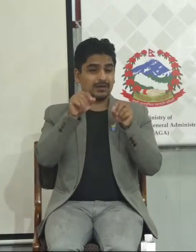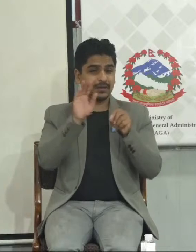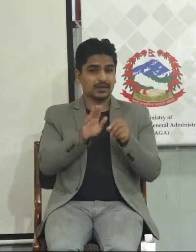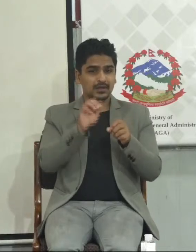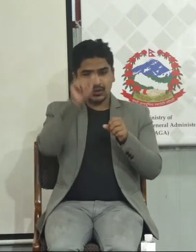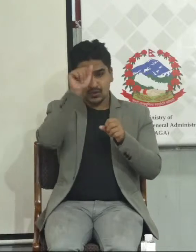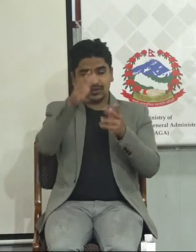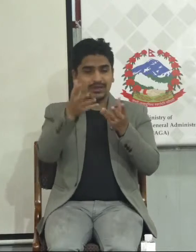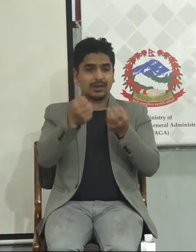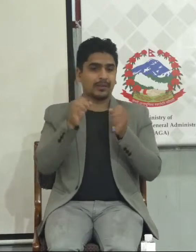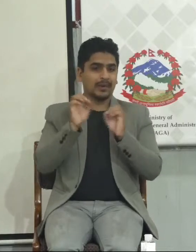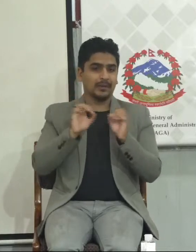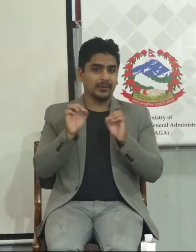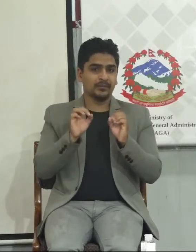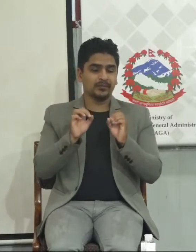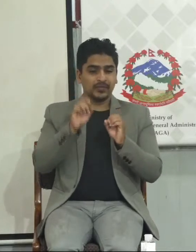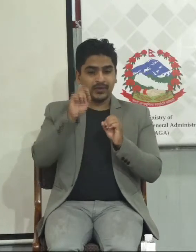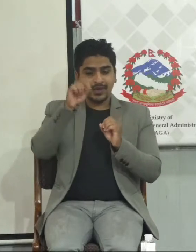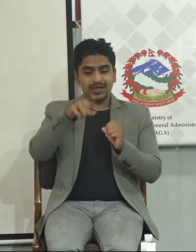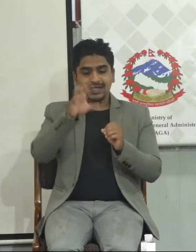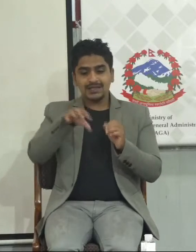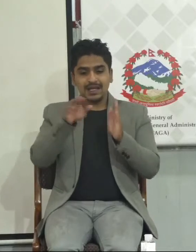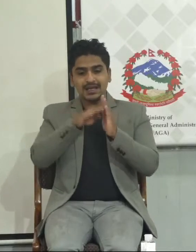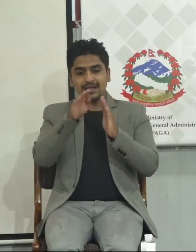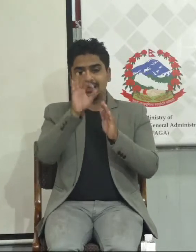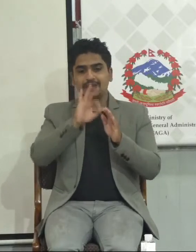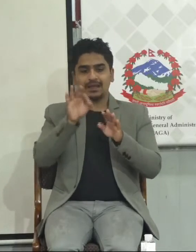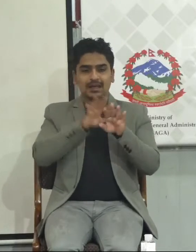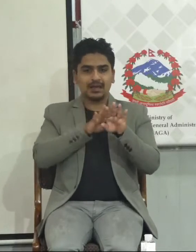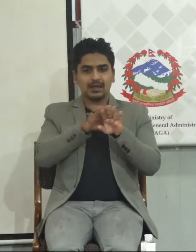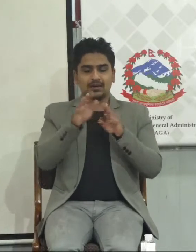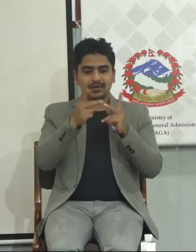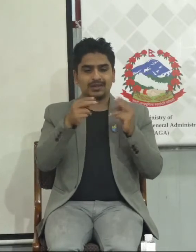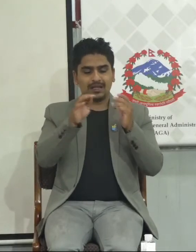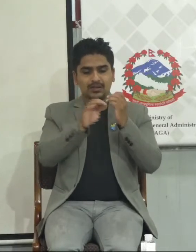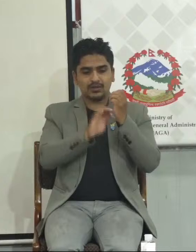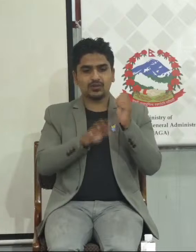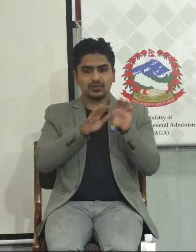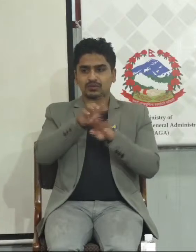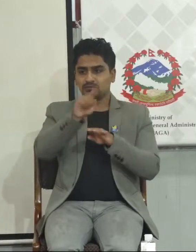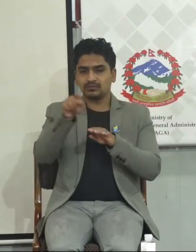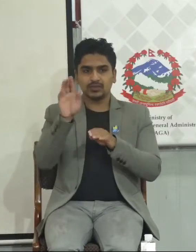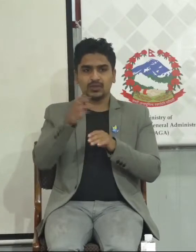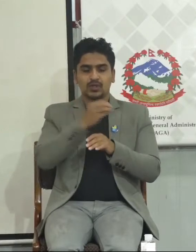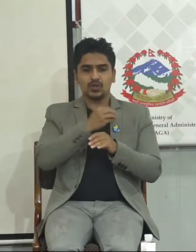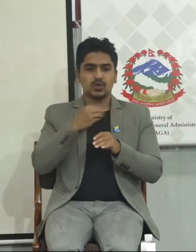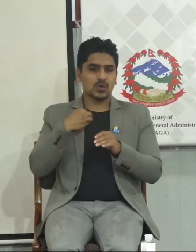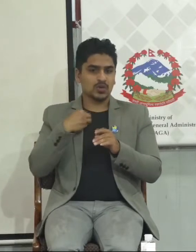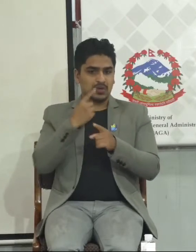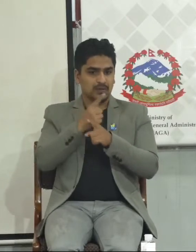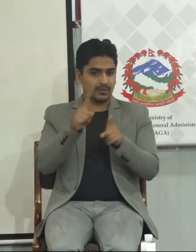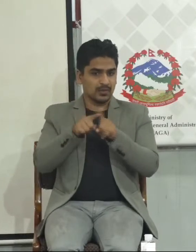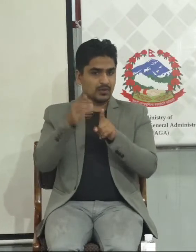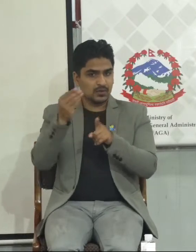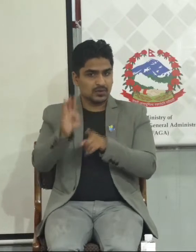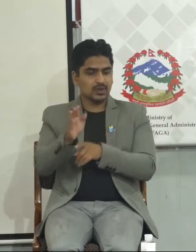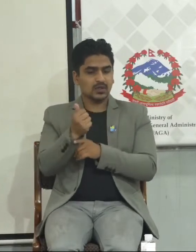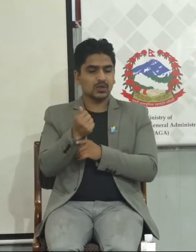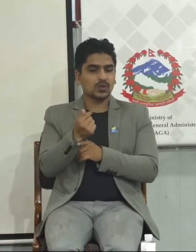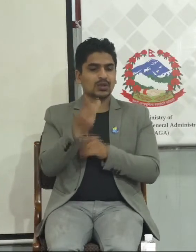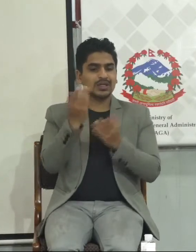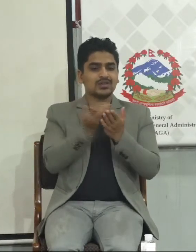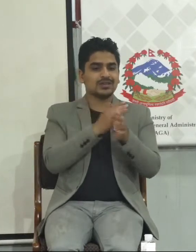of resources, and they are the doctors, they have a press advisors, they have a various why not